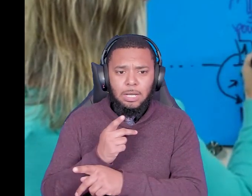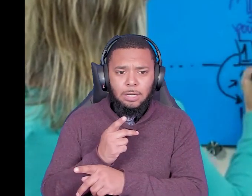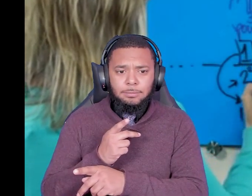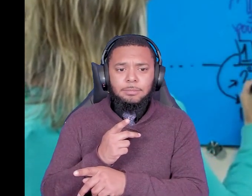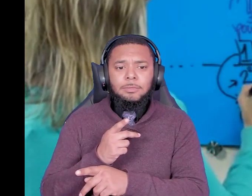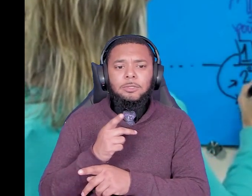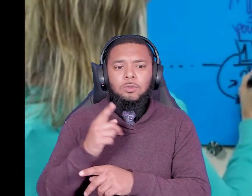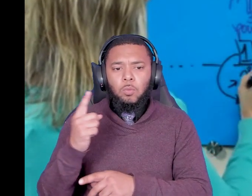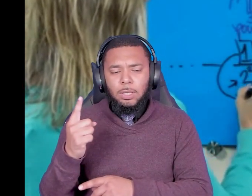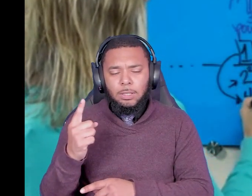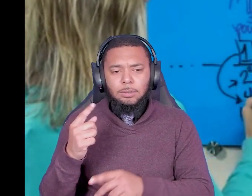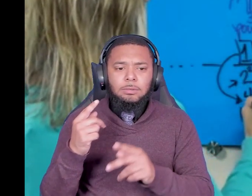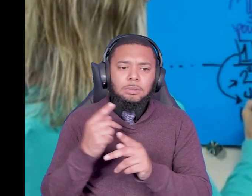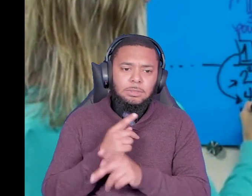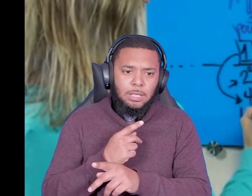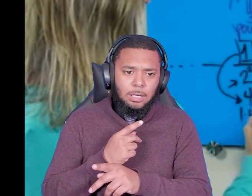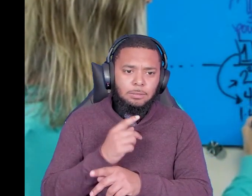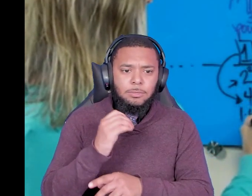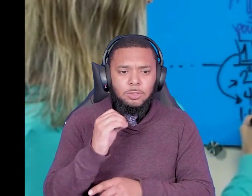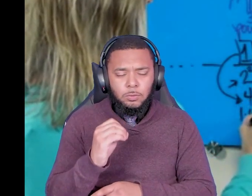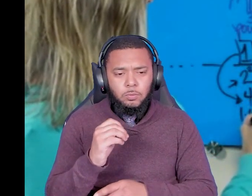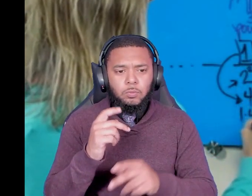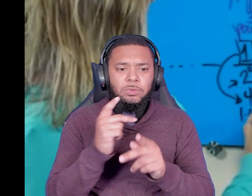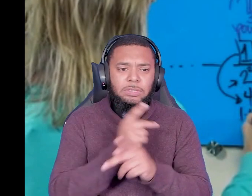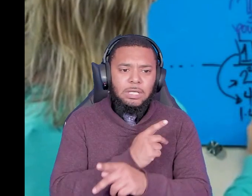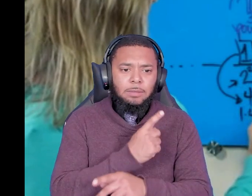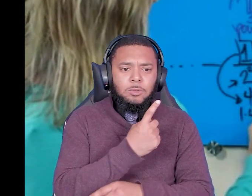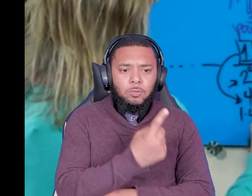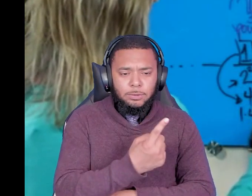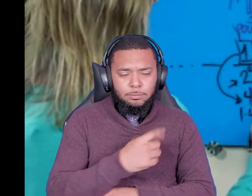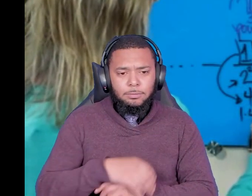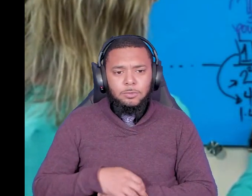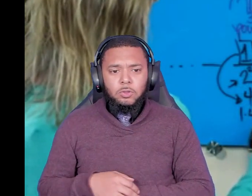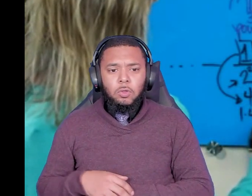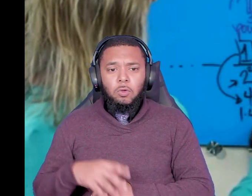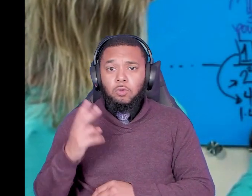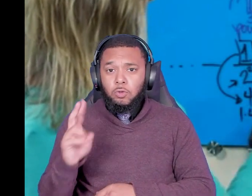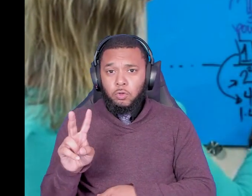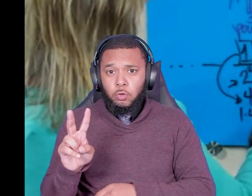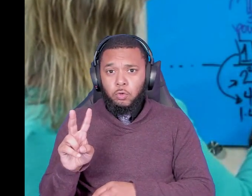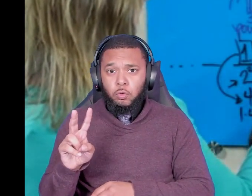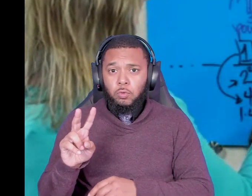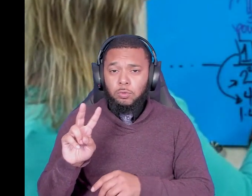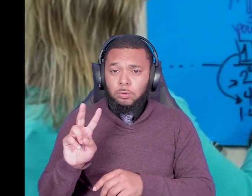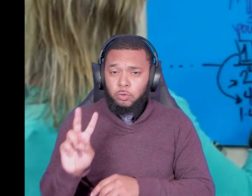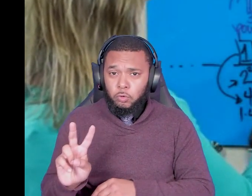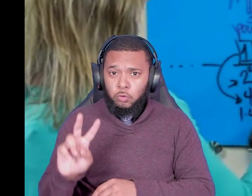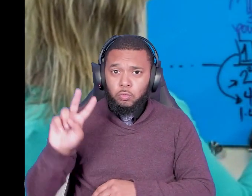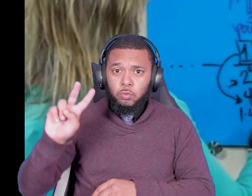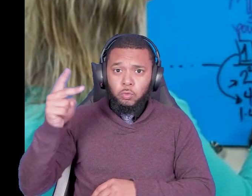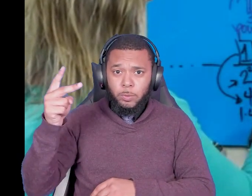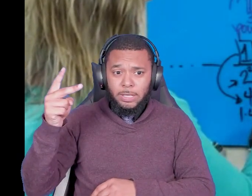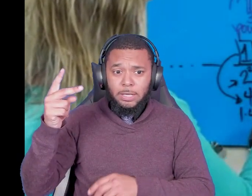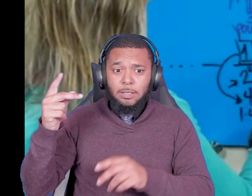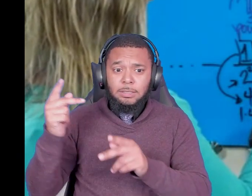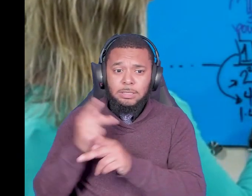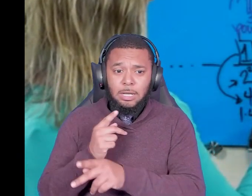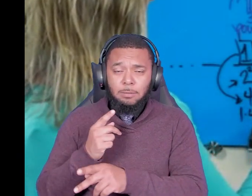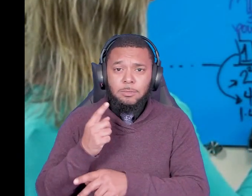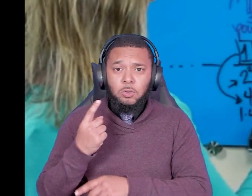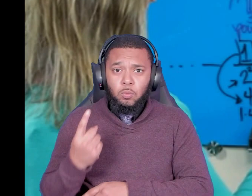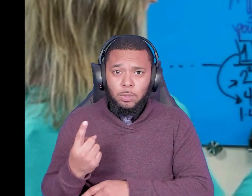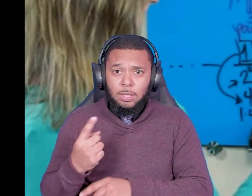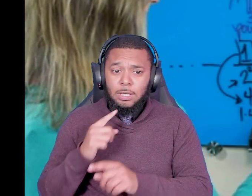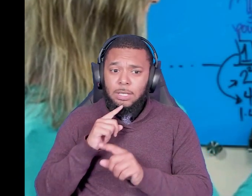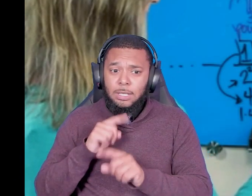this 0 and multiply it by the spot it's in, which is the 2s. And I'm going to take this 1